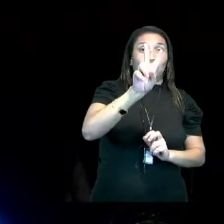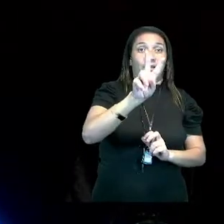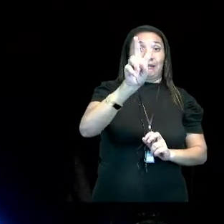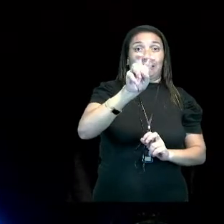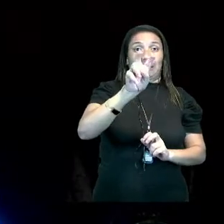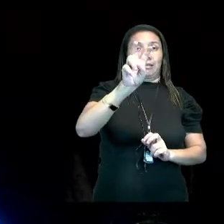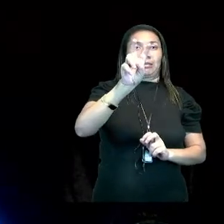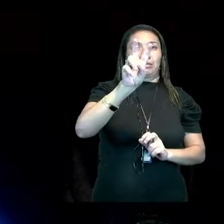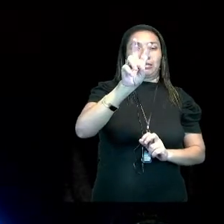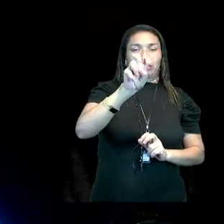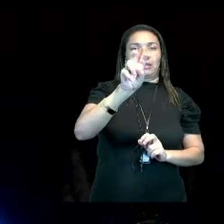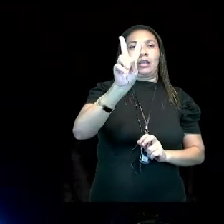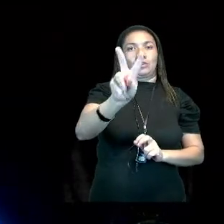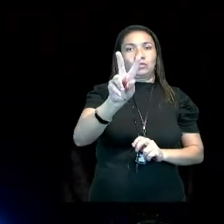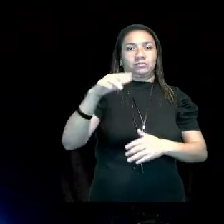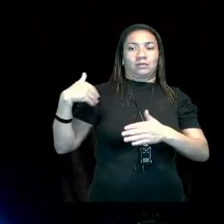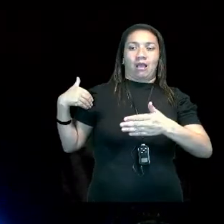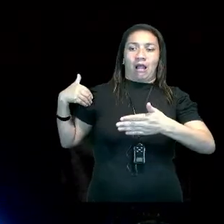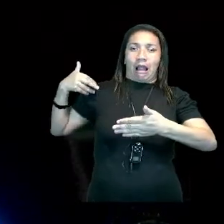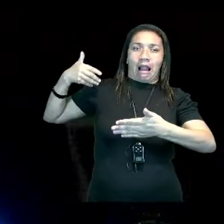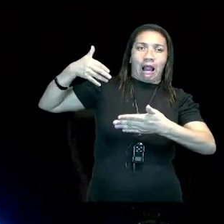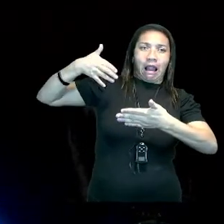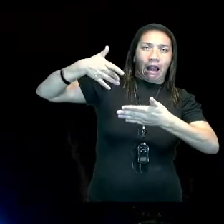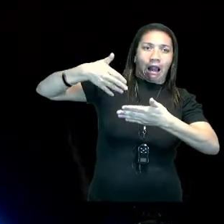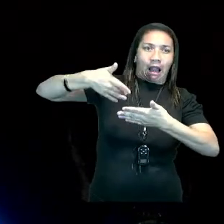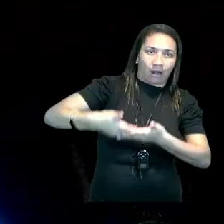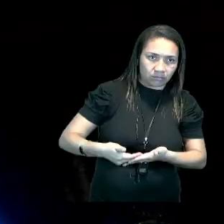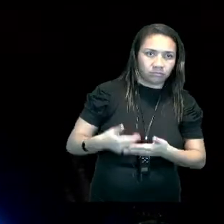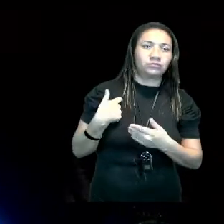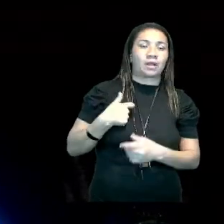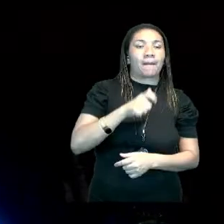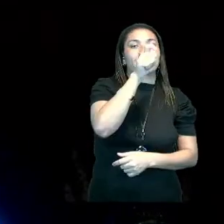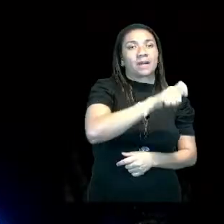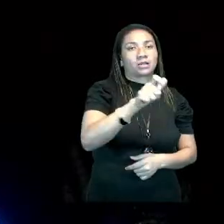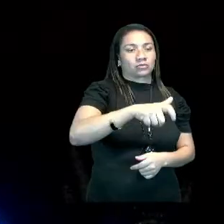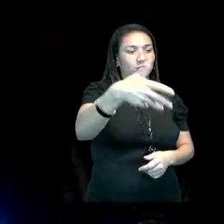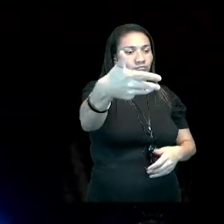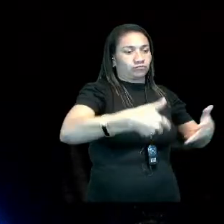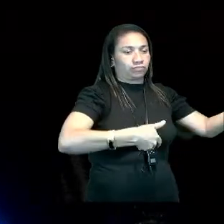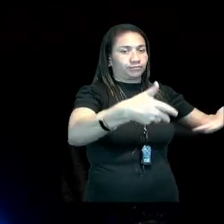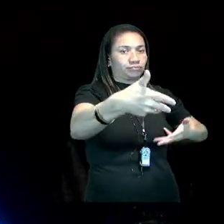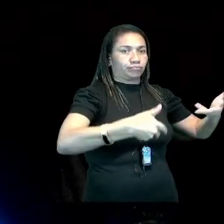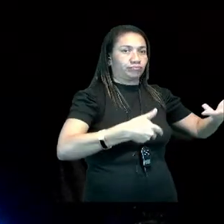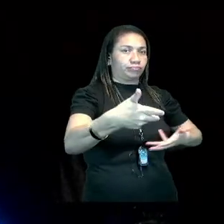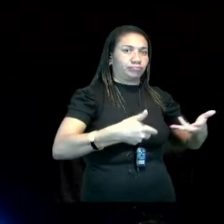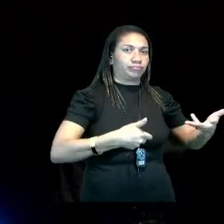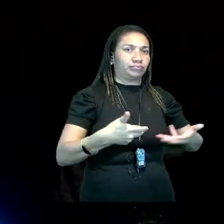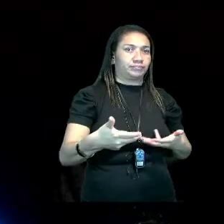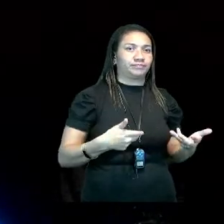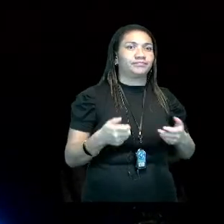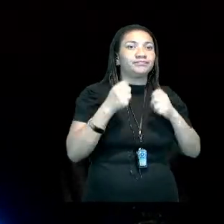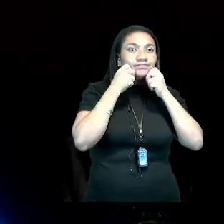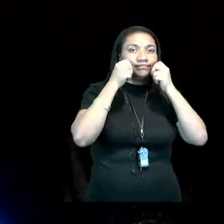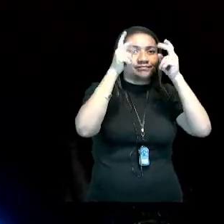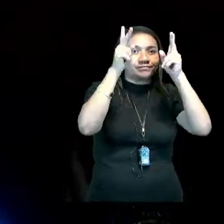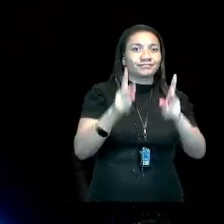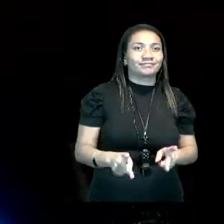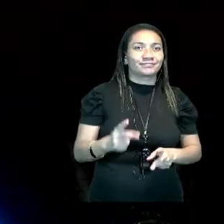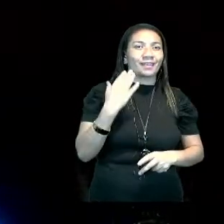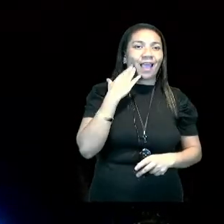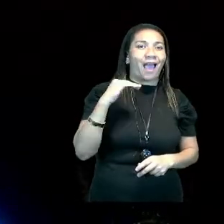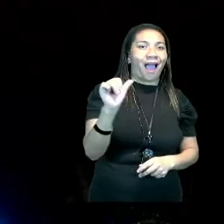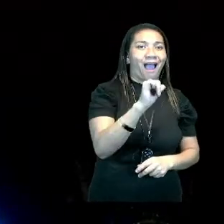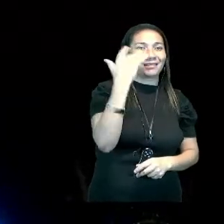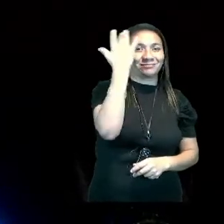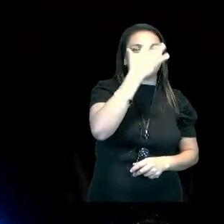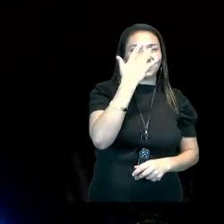is due to the contributions of people, and in the first place of Black women, who